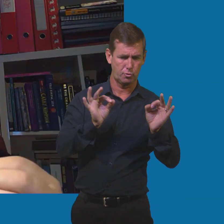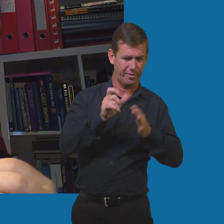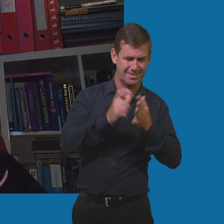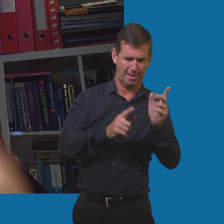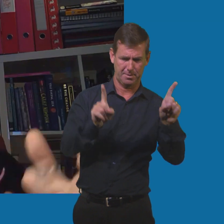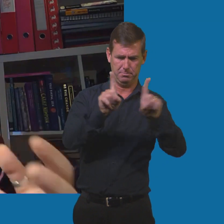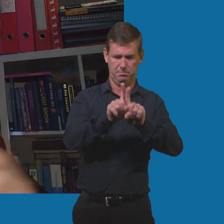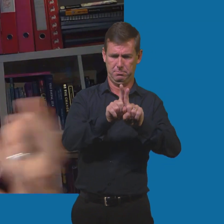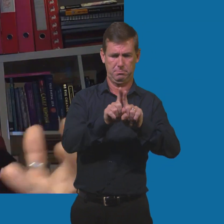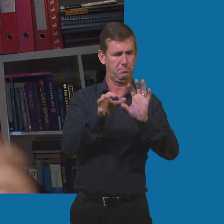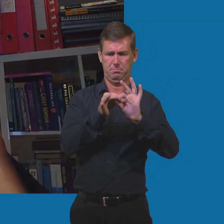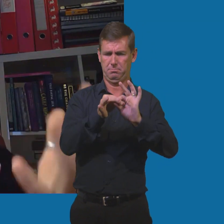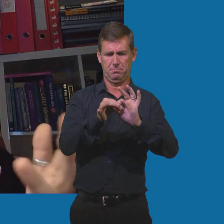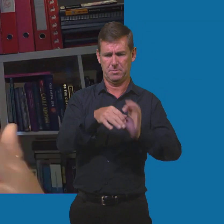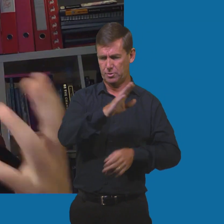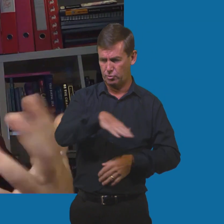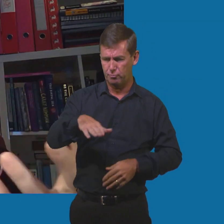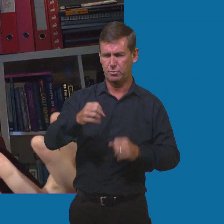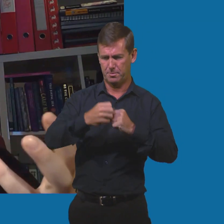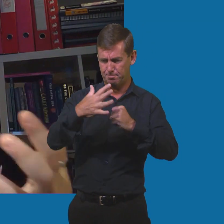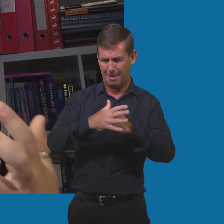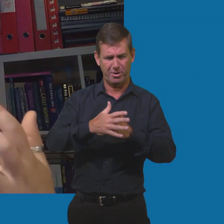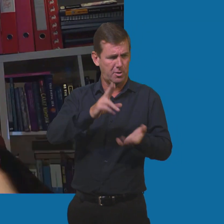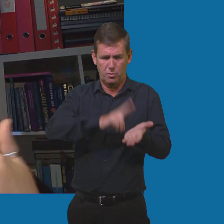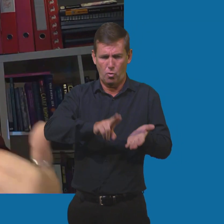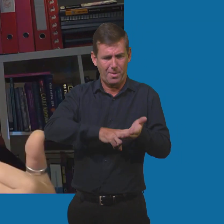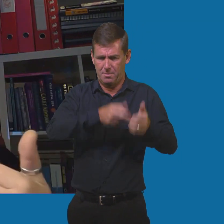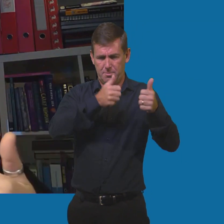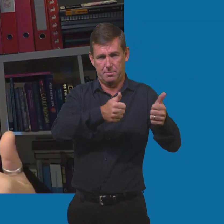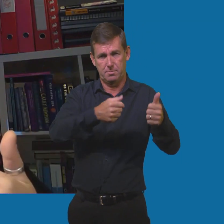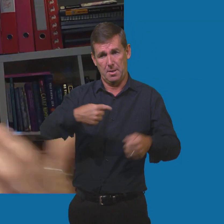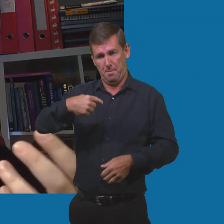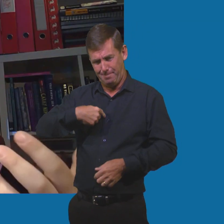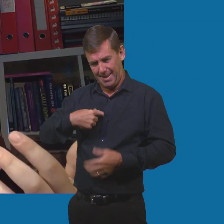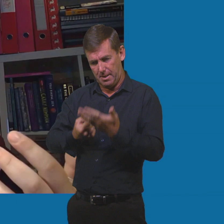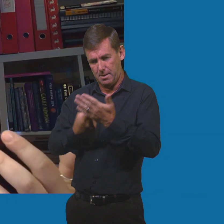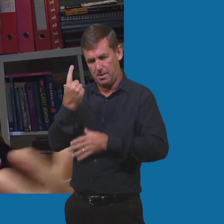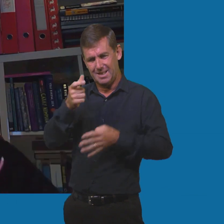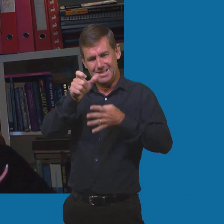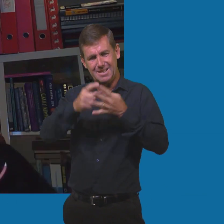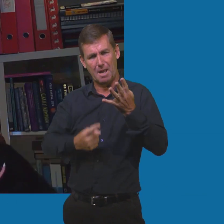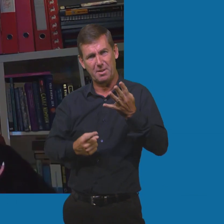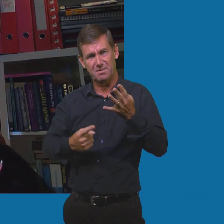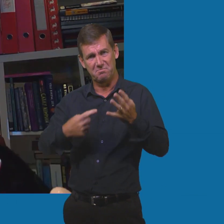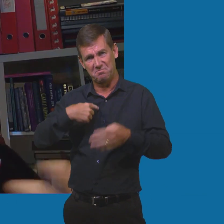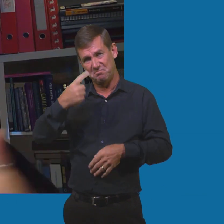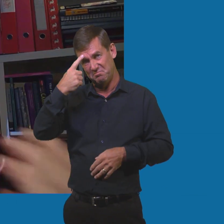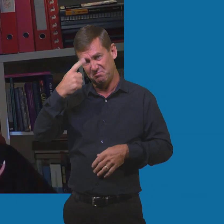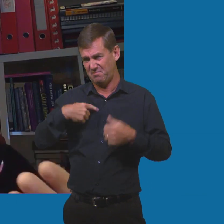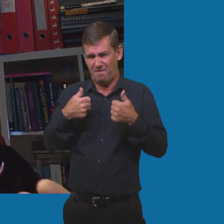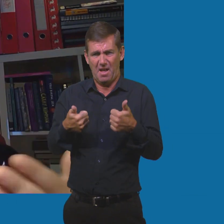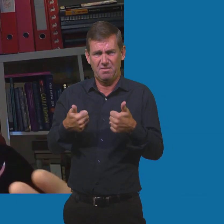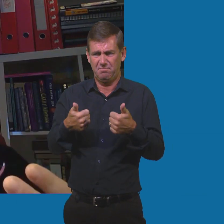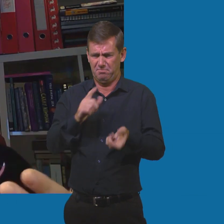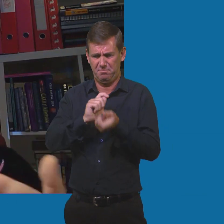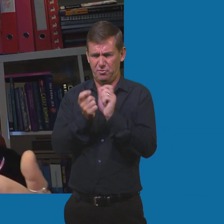loving relationship. They would have kids, they would get married, they would do all of that normal stuff. And so when I became disabled, it just became okay, so nothing